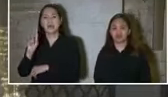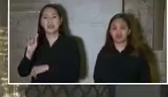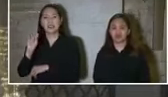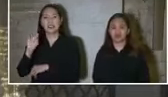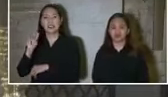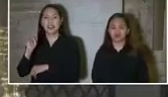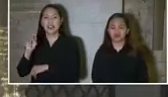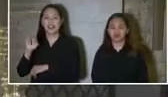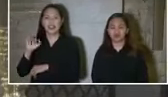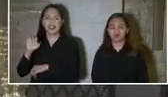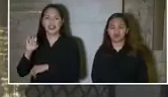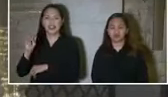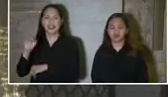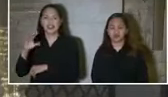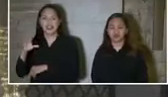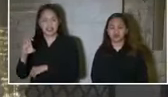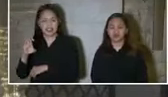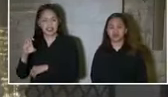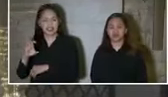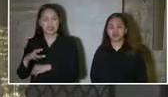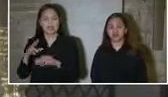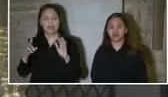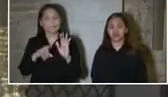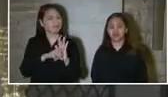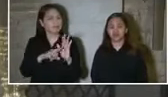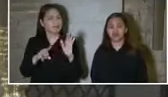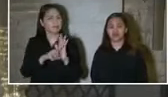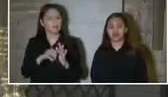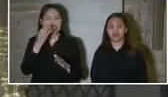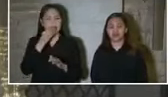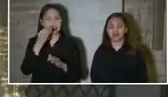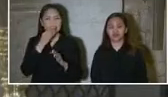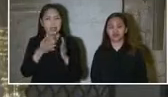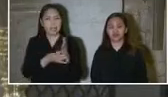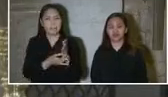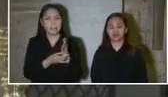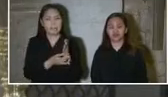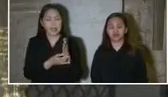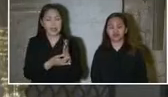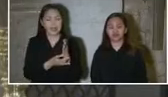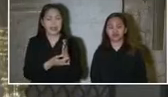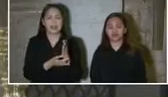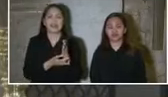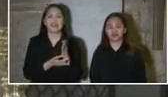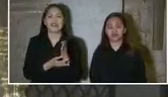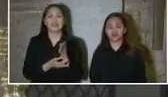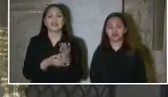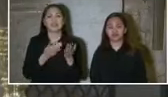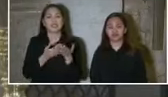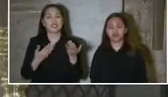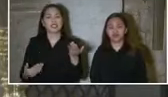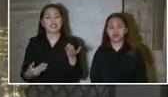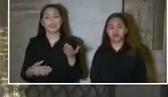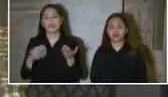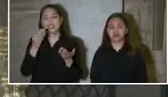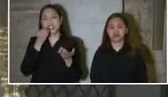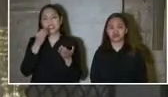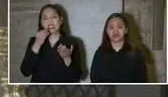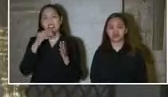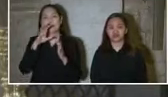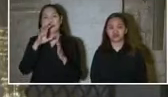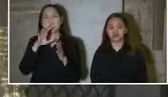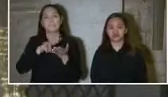eat non-meat products, and we also observe fasting. We will eat less